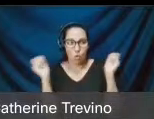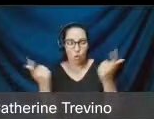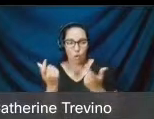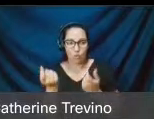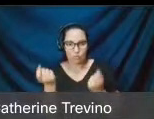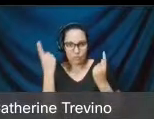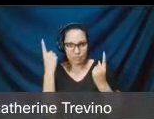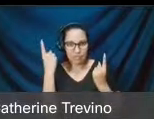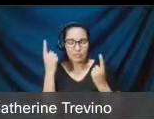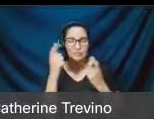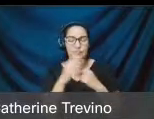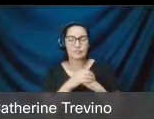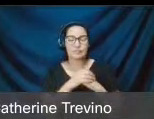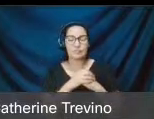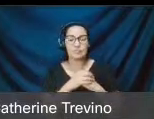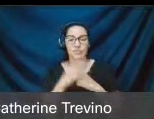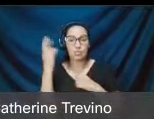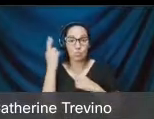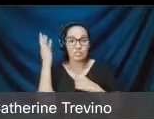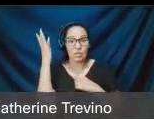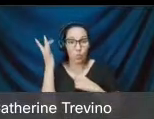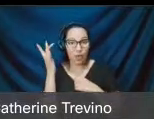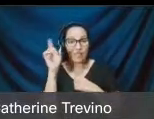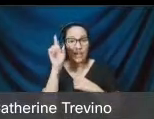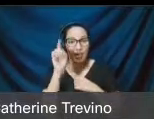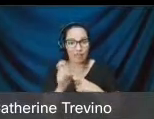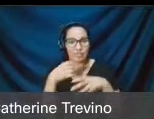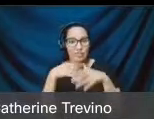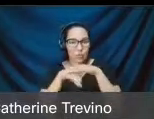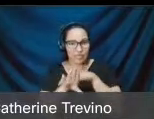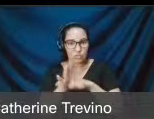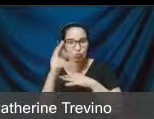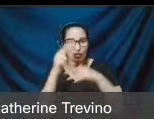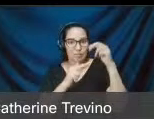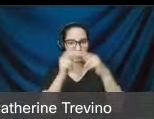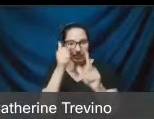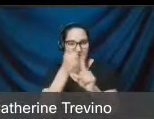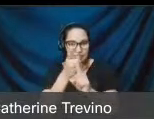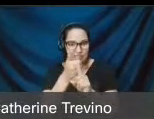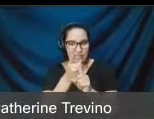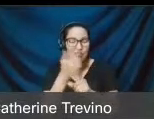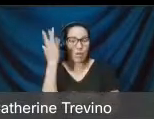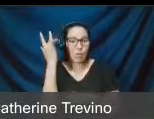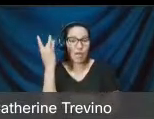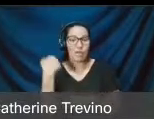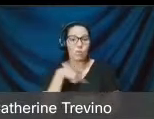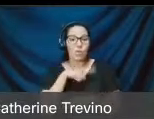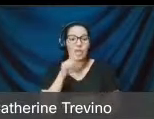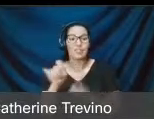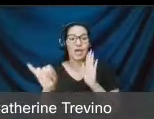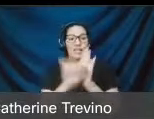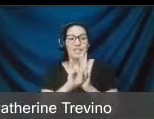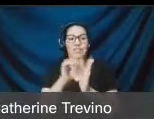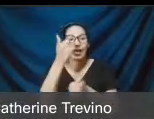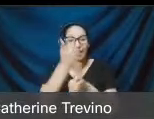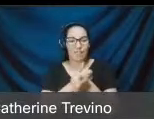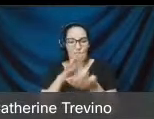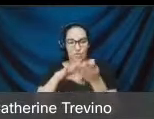why they have to go into the facility is because we have to identify every student.